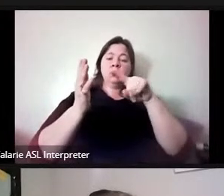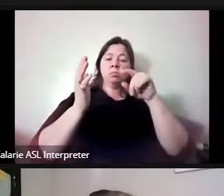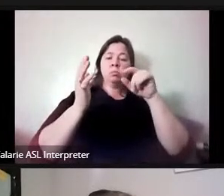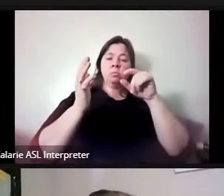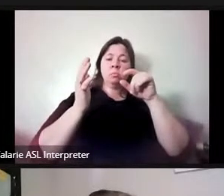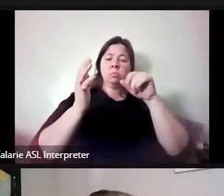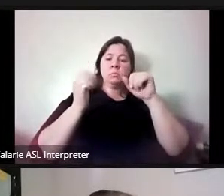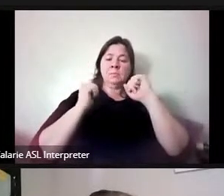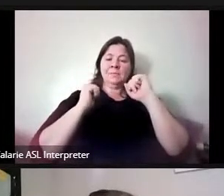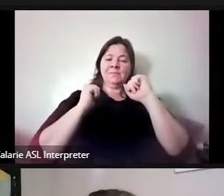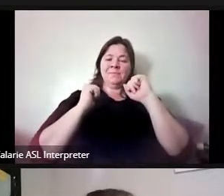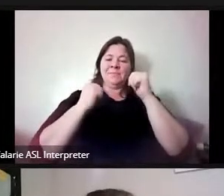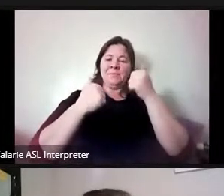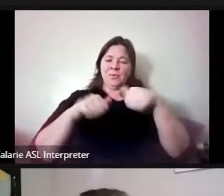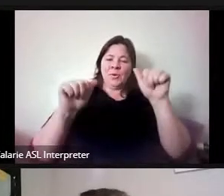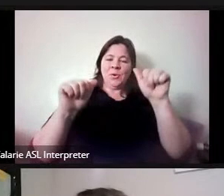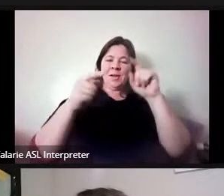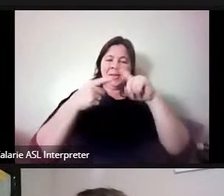try and